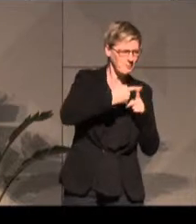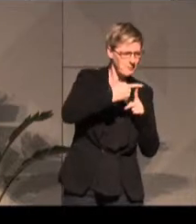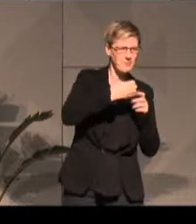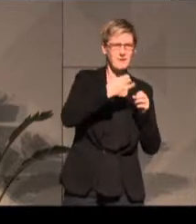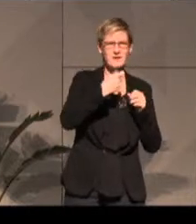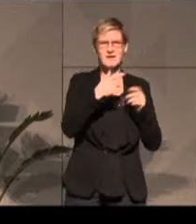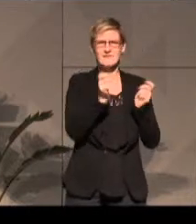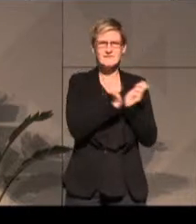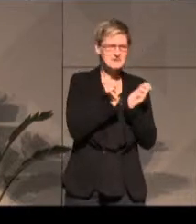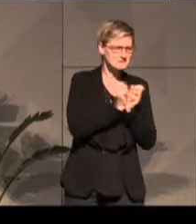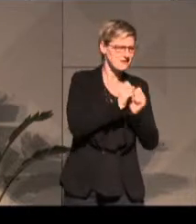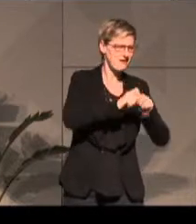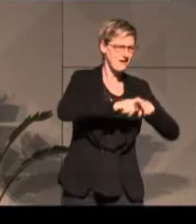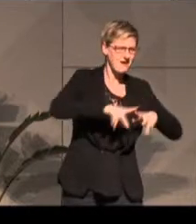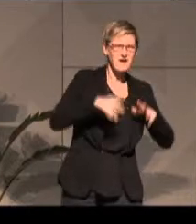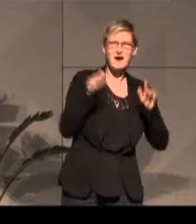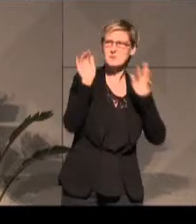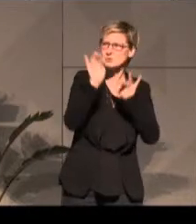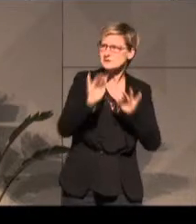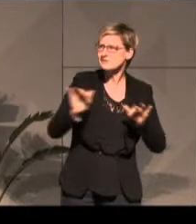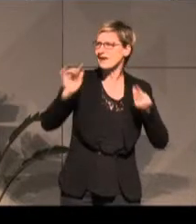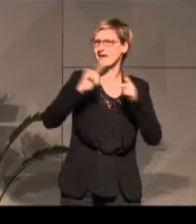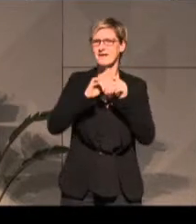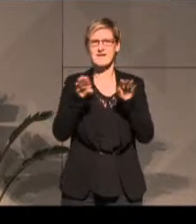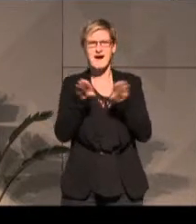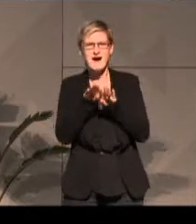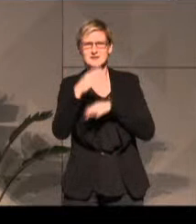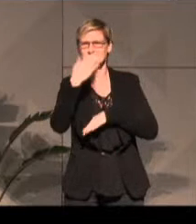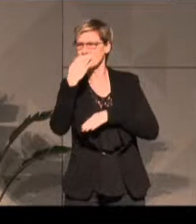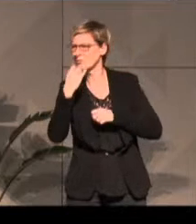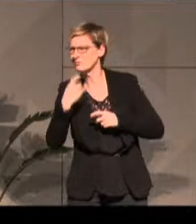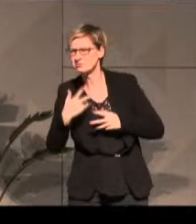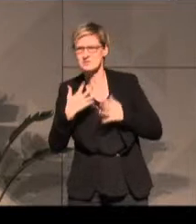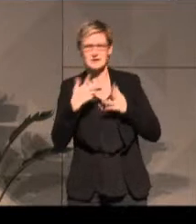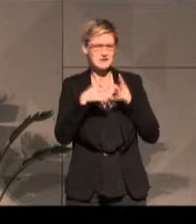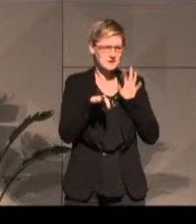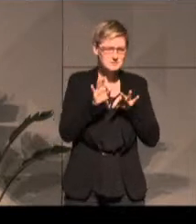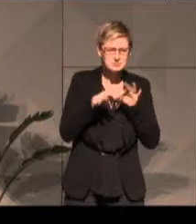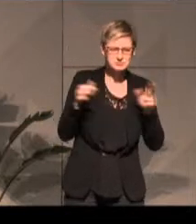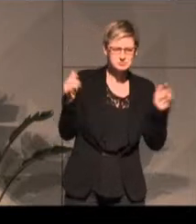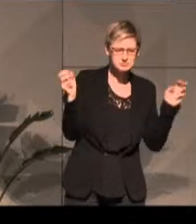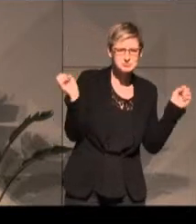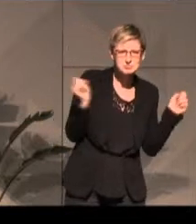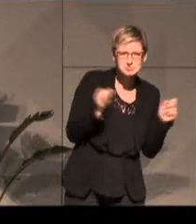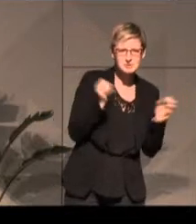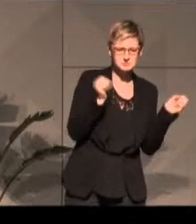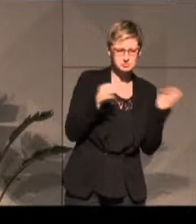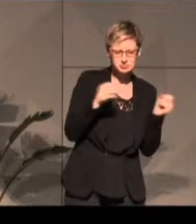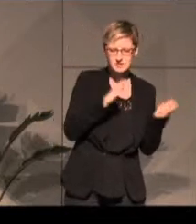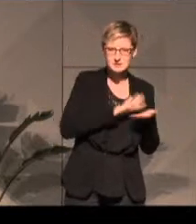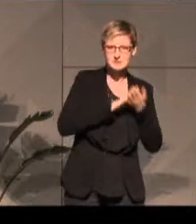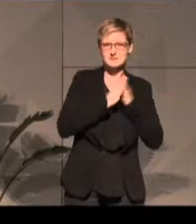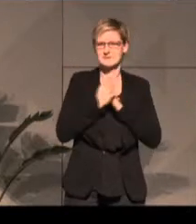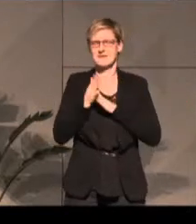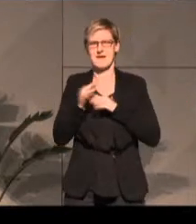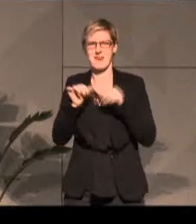this clockwork. We have thousands of samples of atmospheric components, of snow and biological species